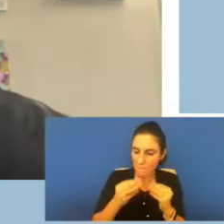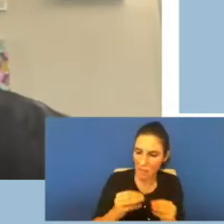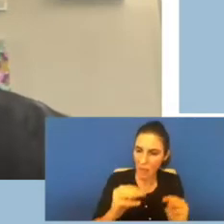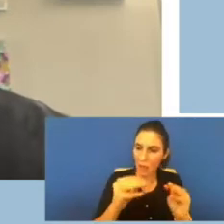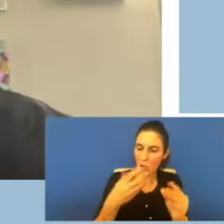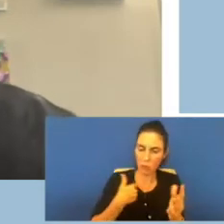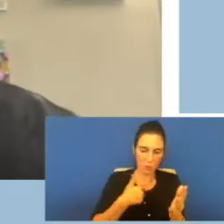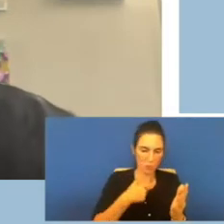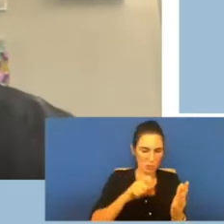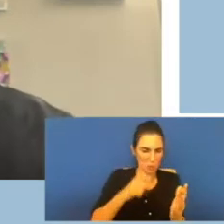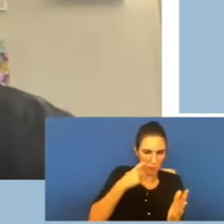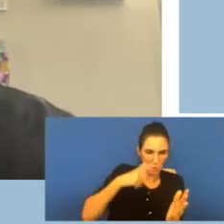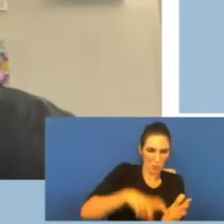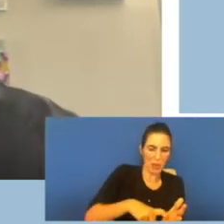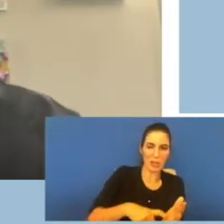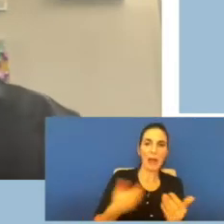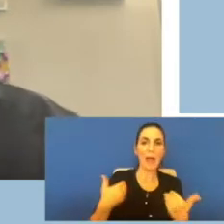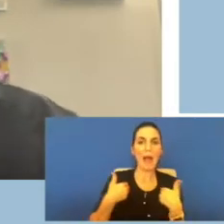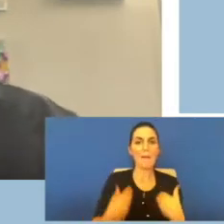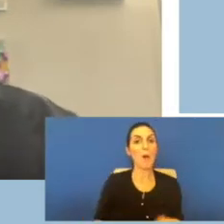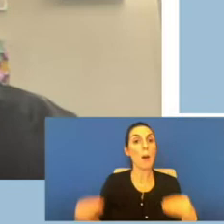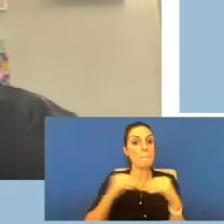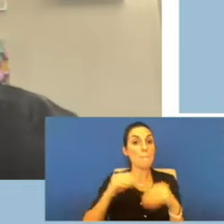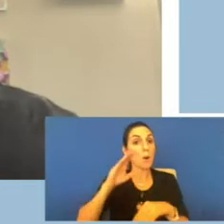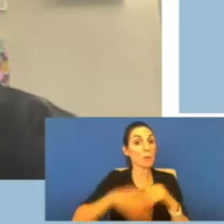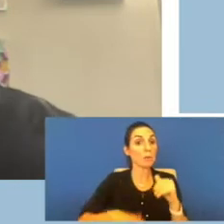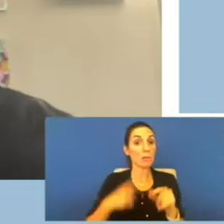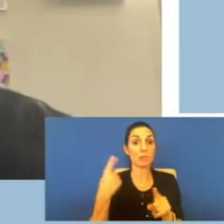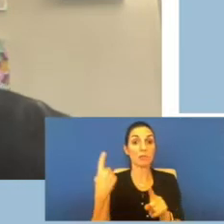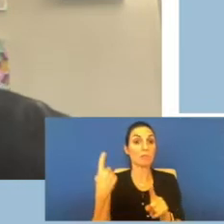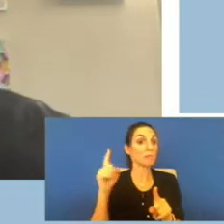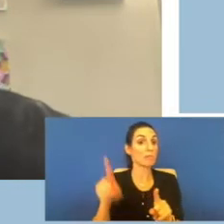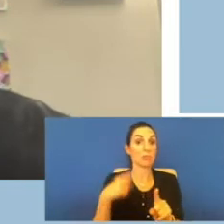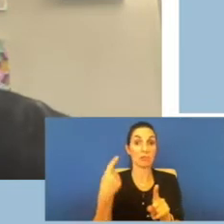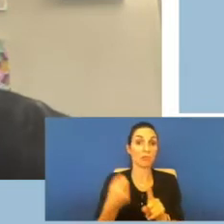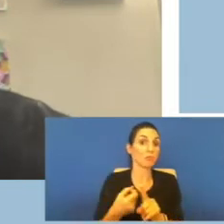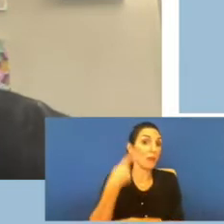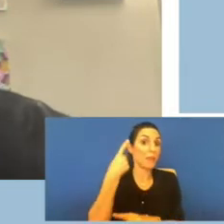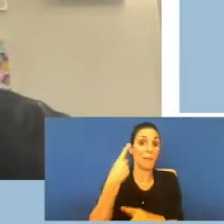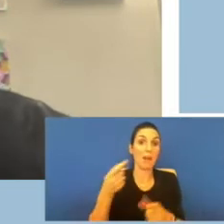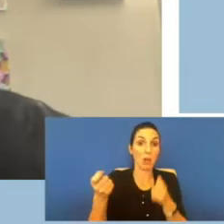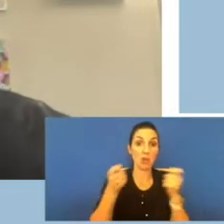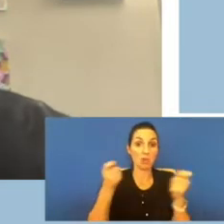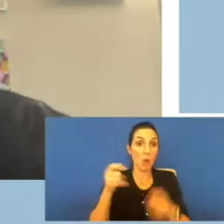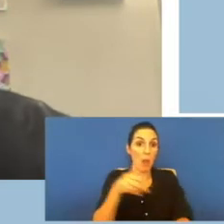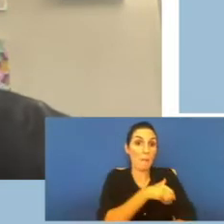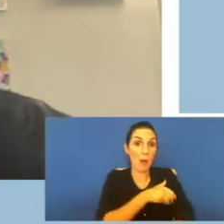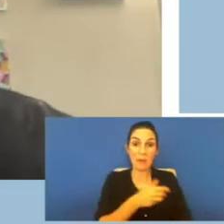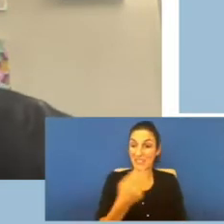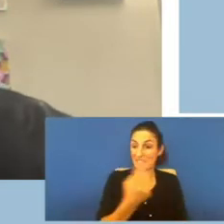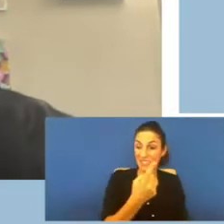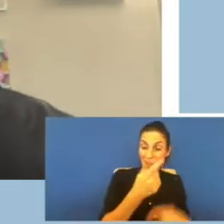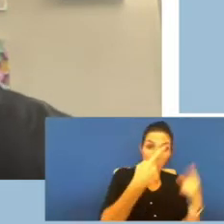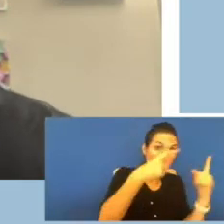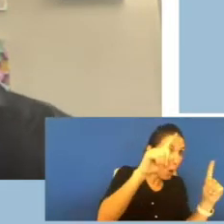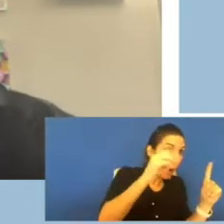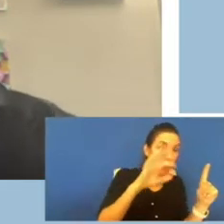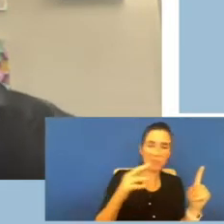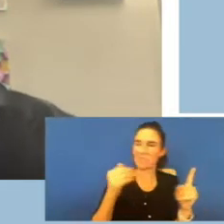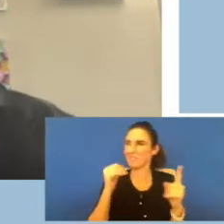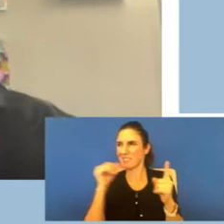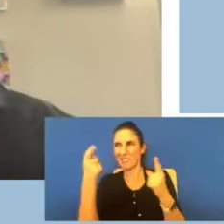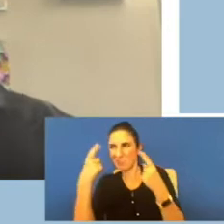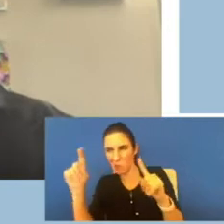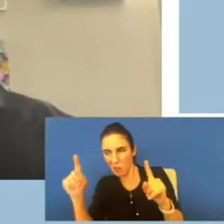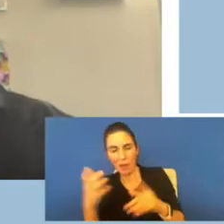there are more than just randomized control trials as a way to know if something worked well or didn't work well. And so I think I'll have lots more to